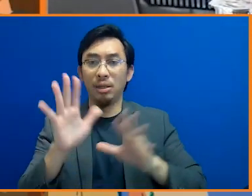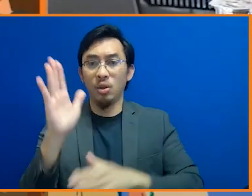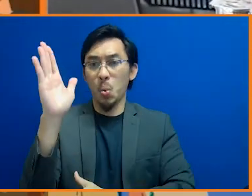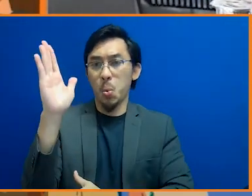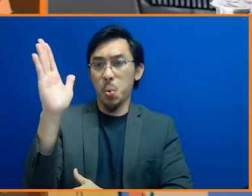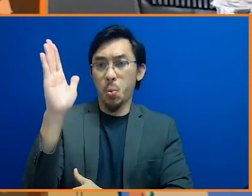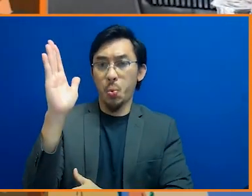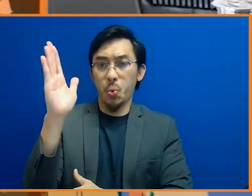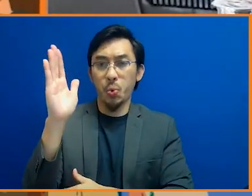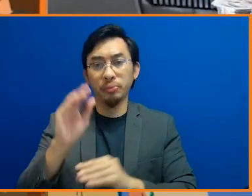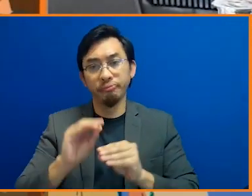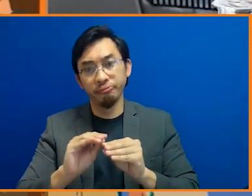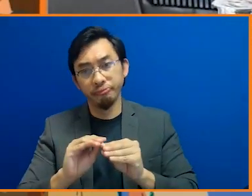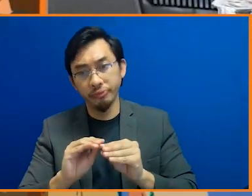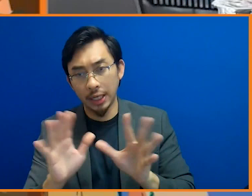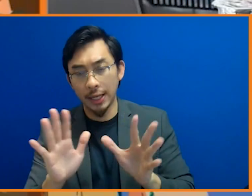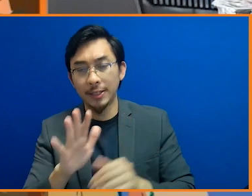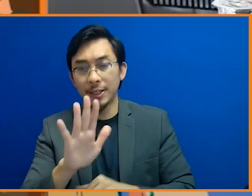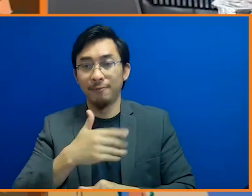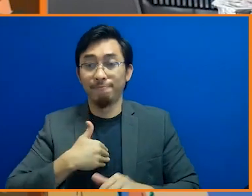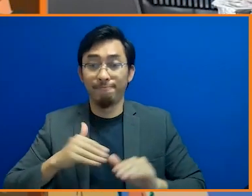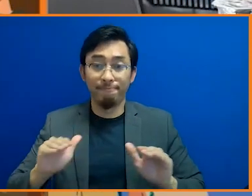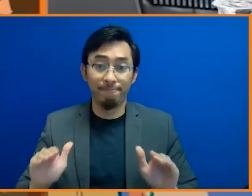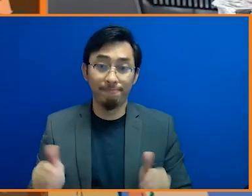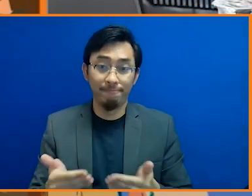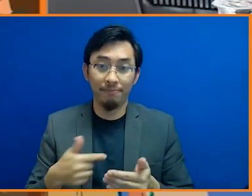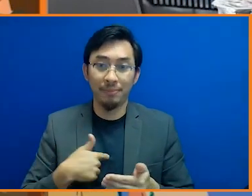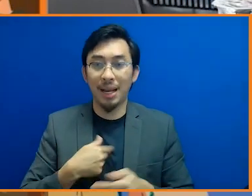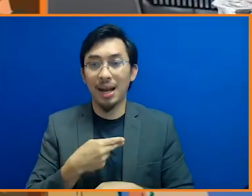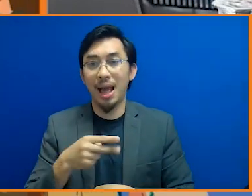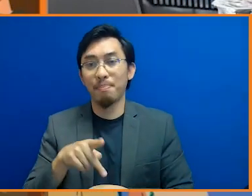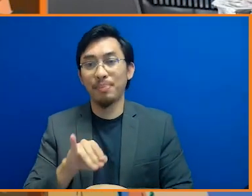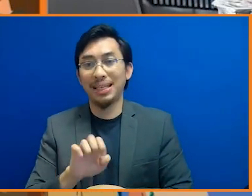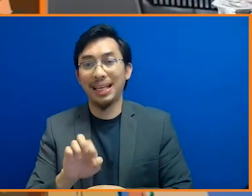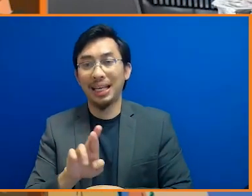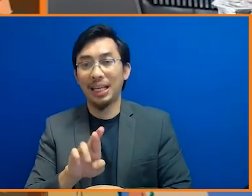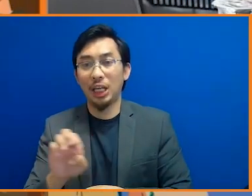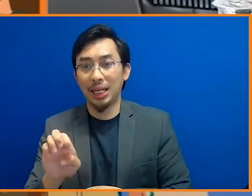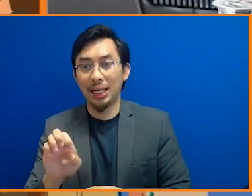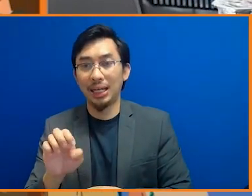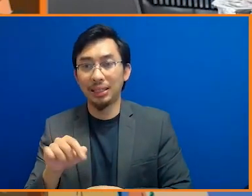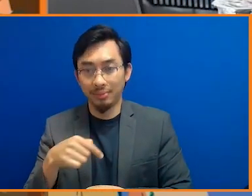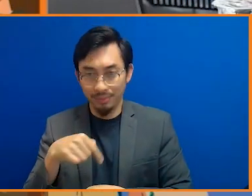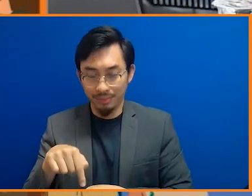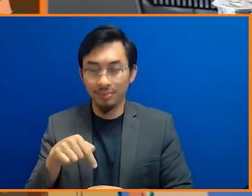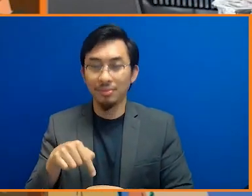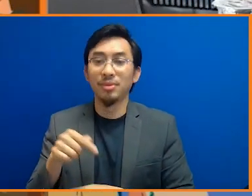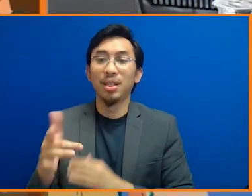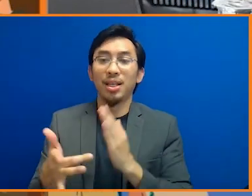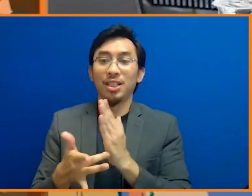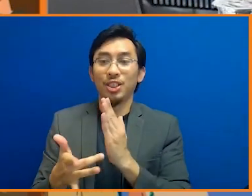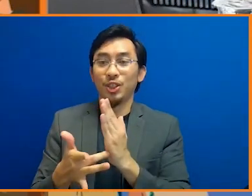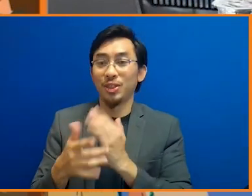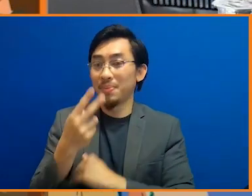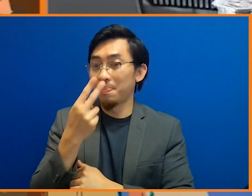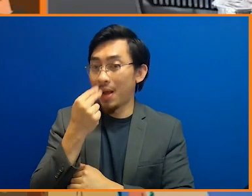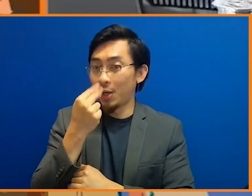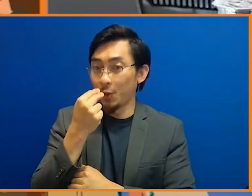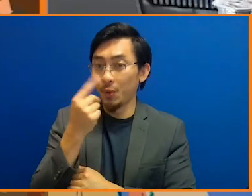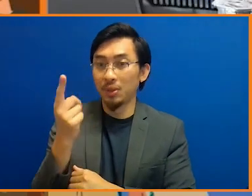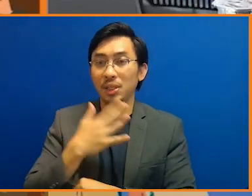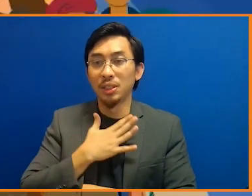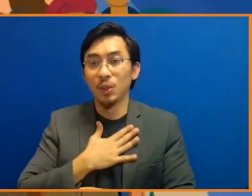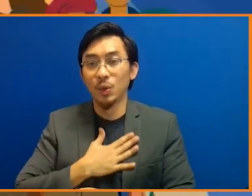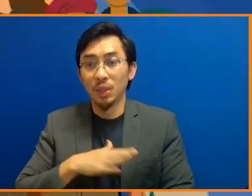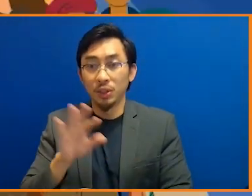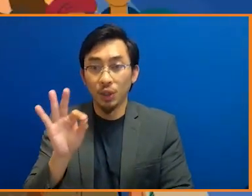very comprehensive presentation. And let me introduce myself. My name is Pierre, and I'm from the Institute of Technology Bandung. And